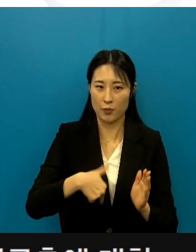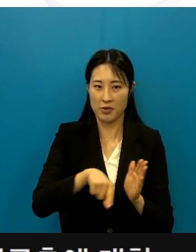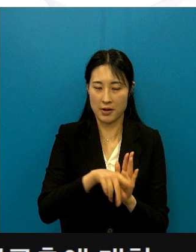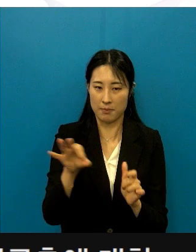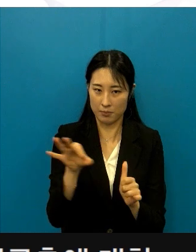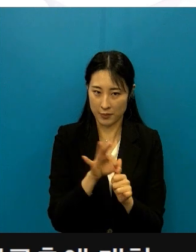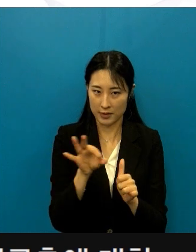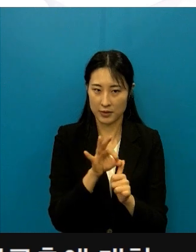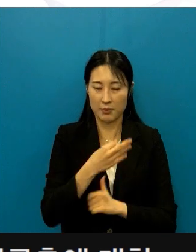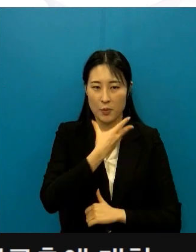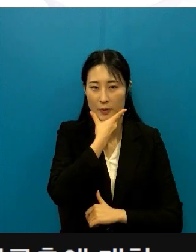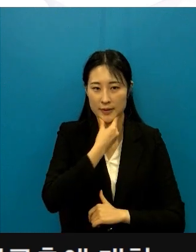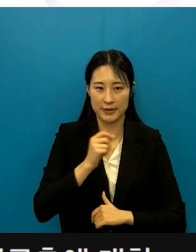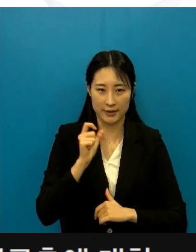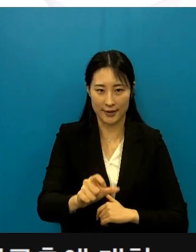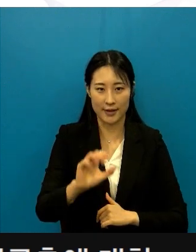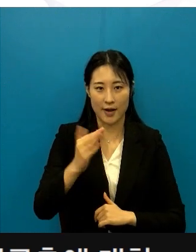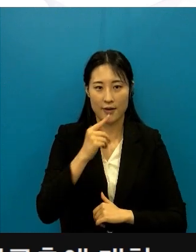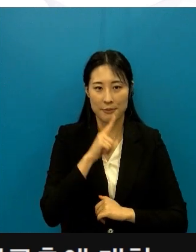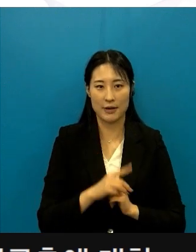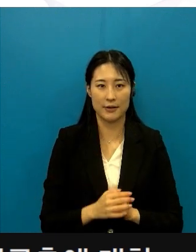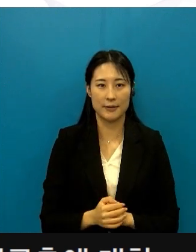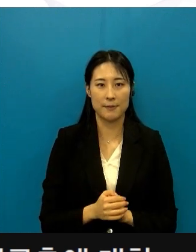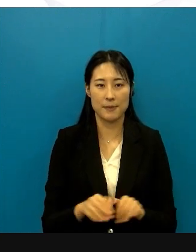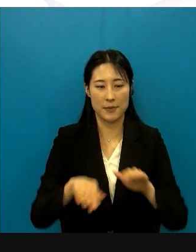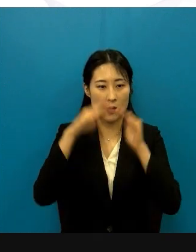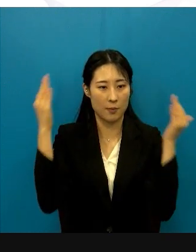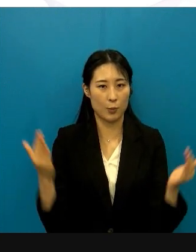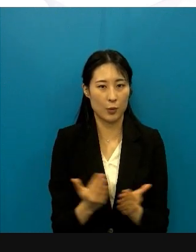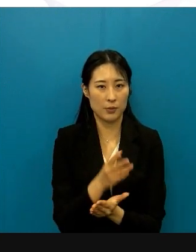make perfect. Then we have to